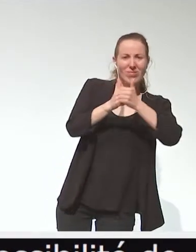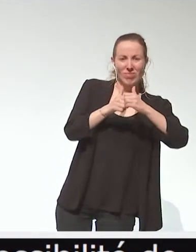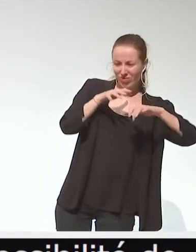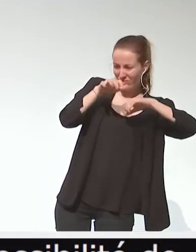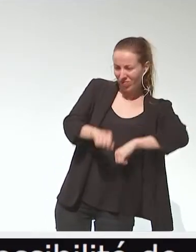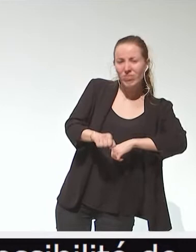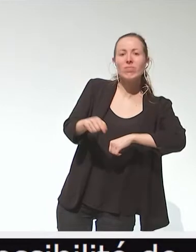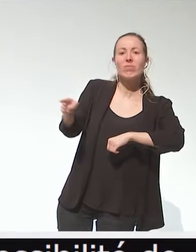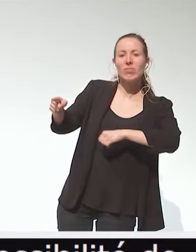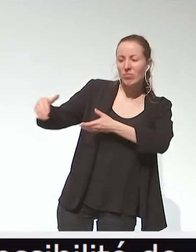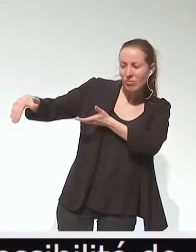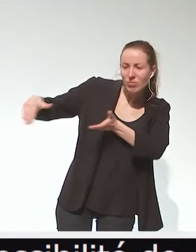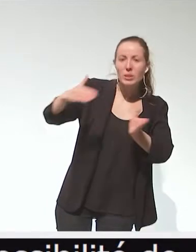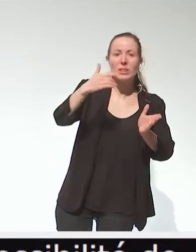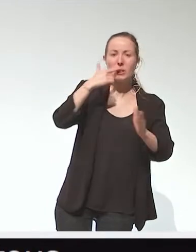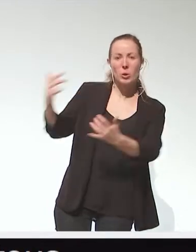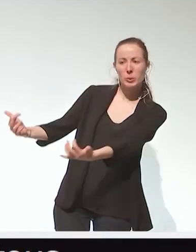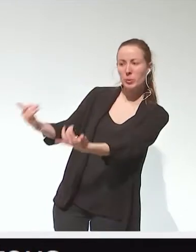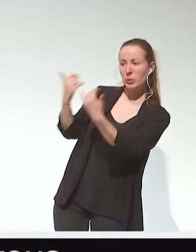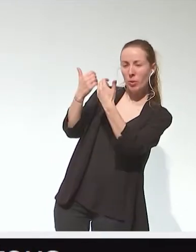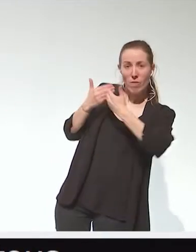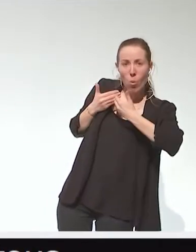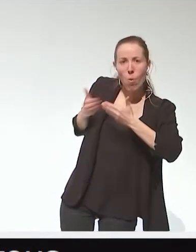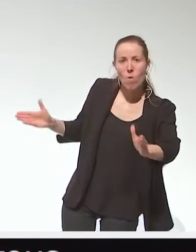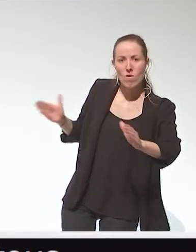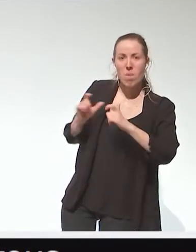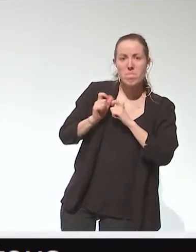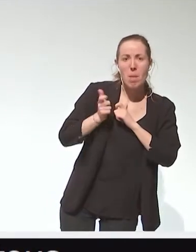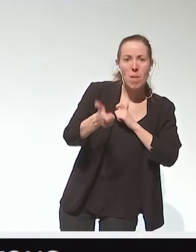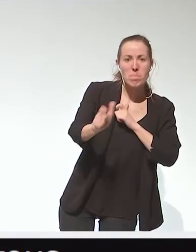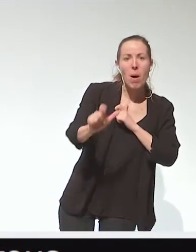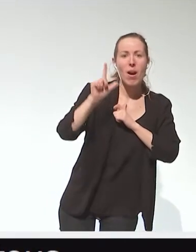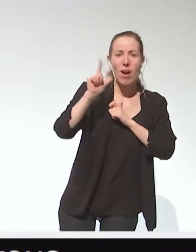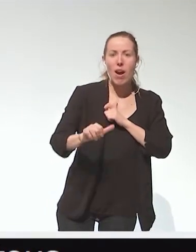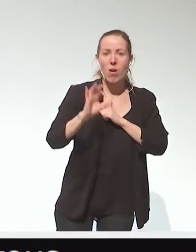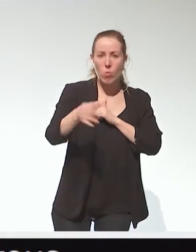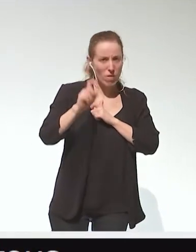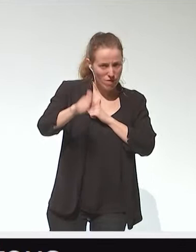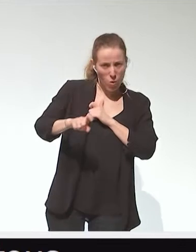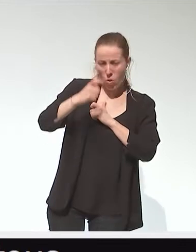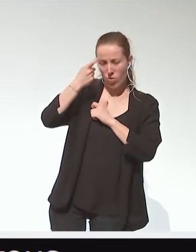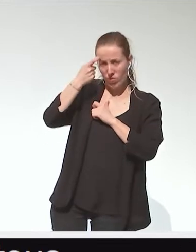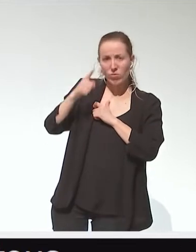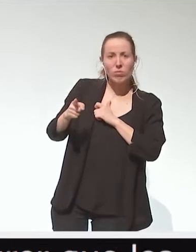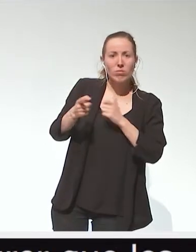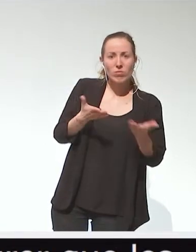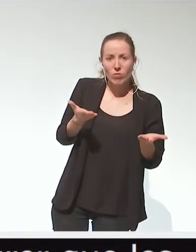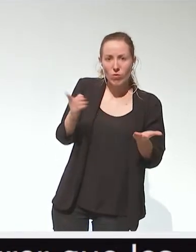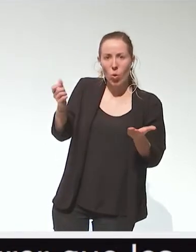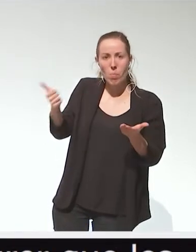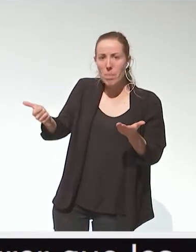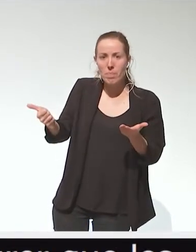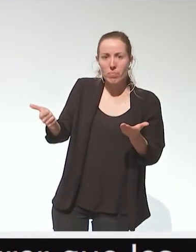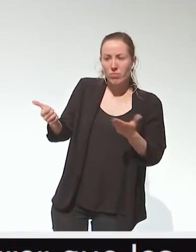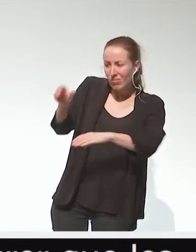need to ensure that the medicines and the oxygen gets in, and we need to ensure that the supports for the